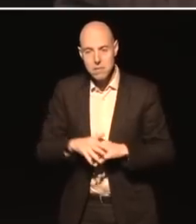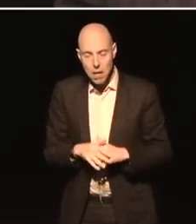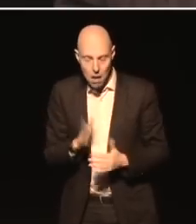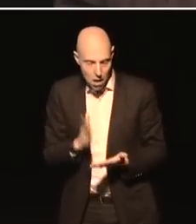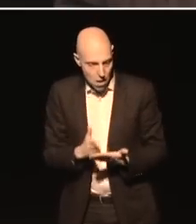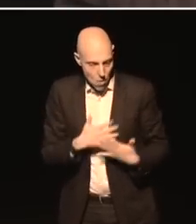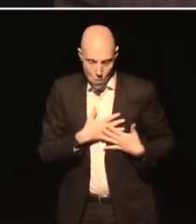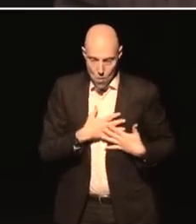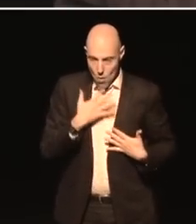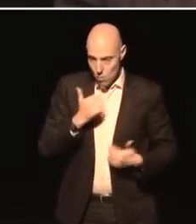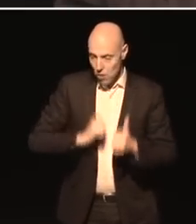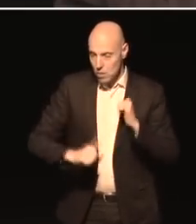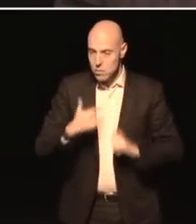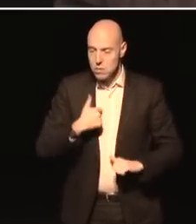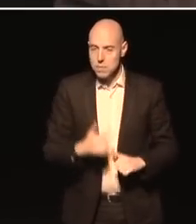something I'm very proud.